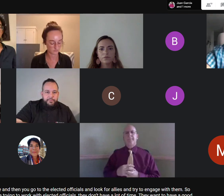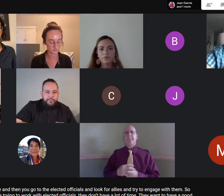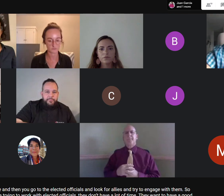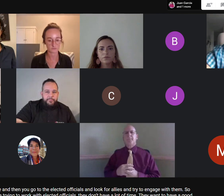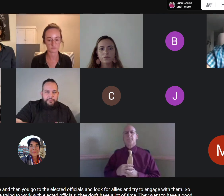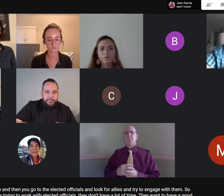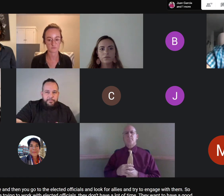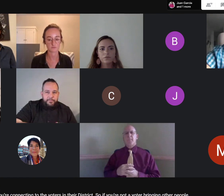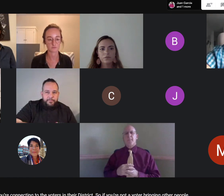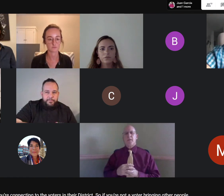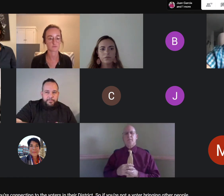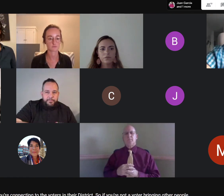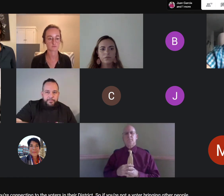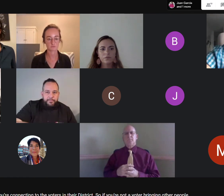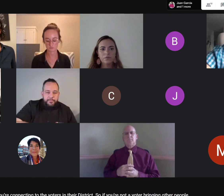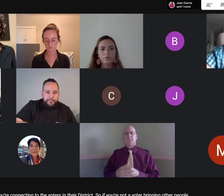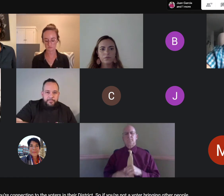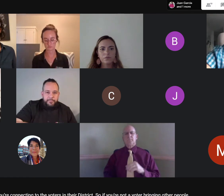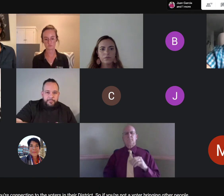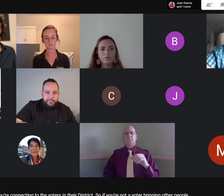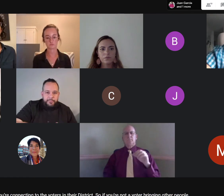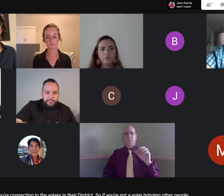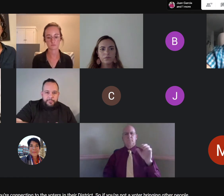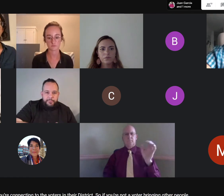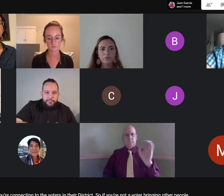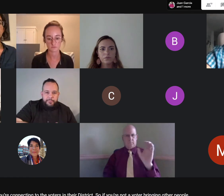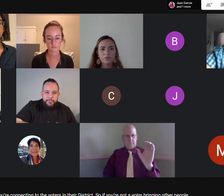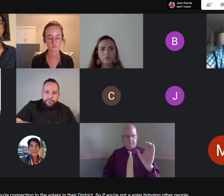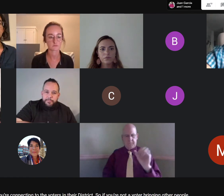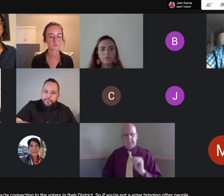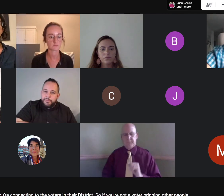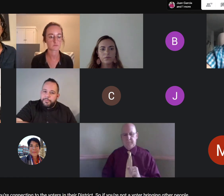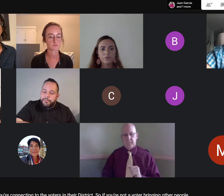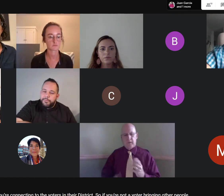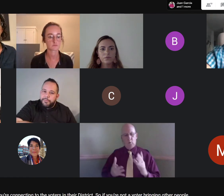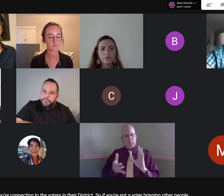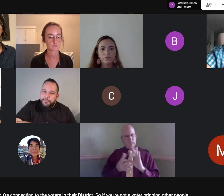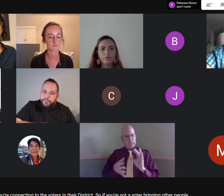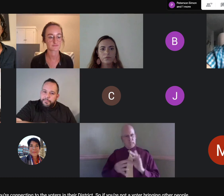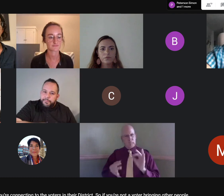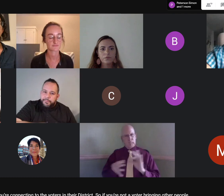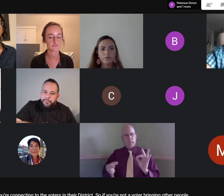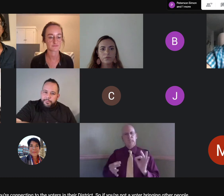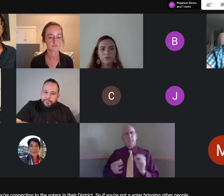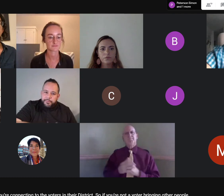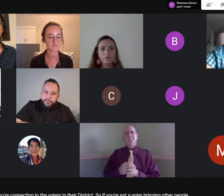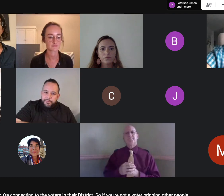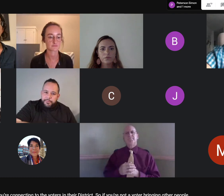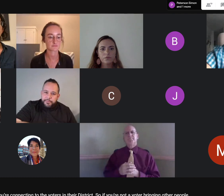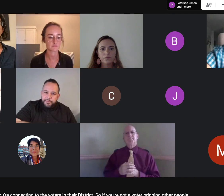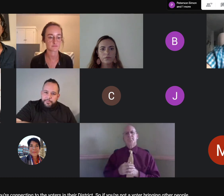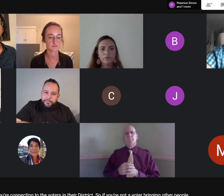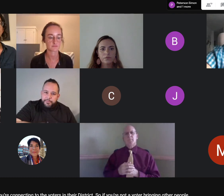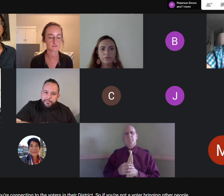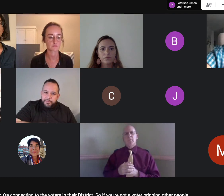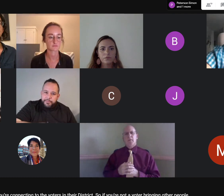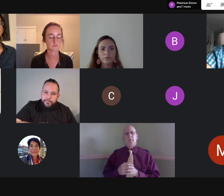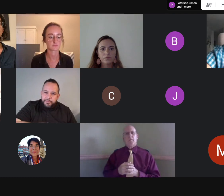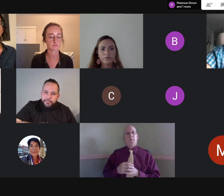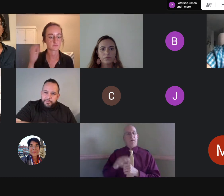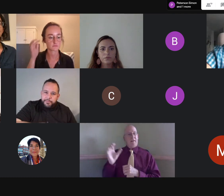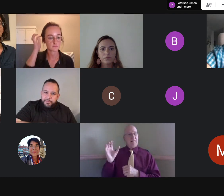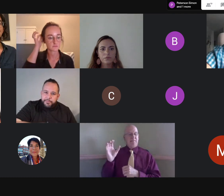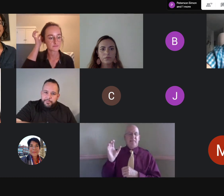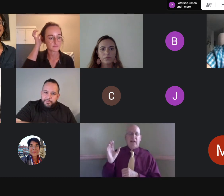I just want to go ahead and really comment on the dynamic of Katarina. So Katarina is very pragmatic and she focuses